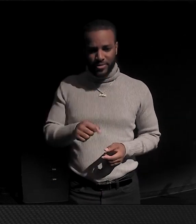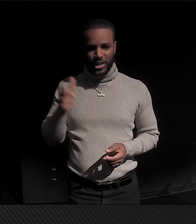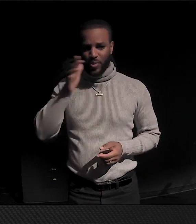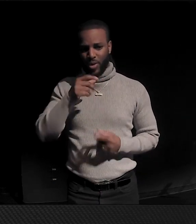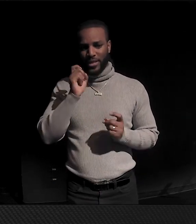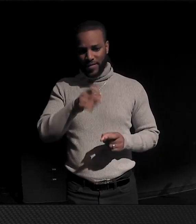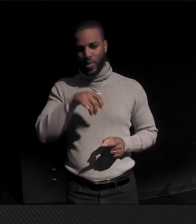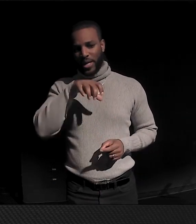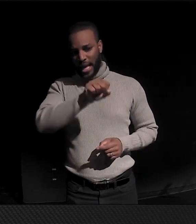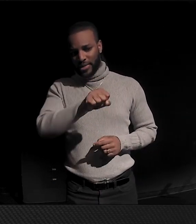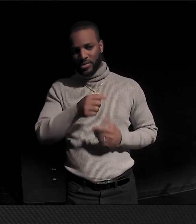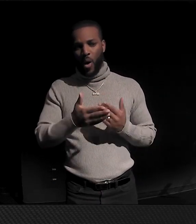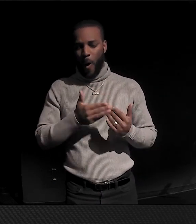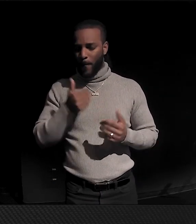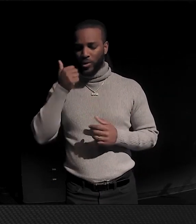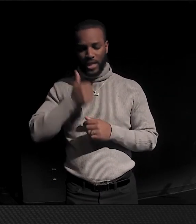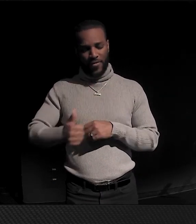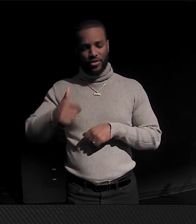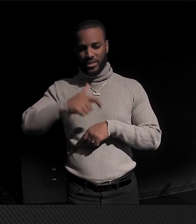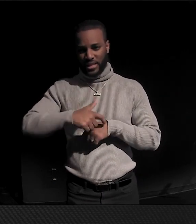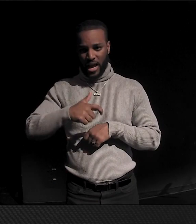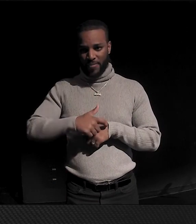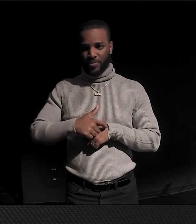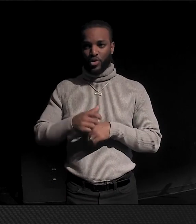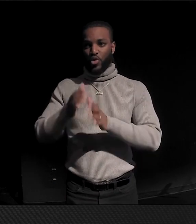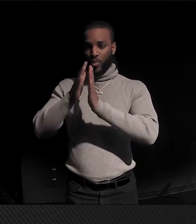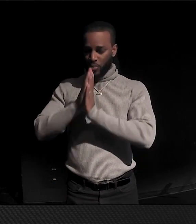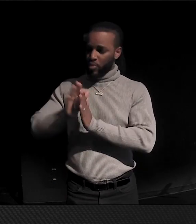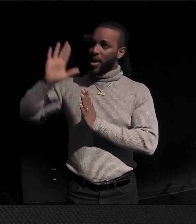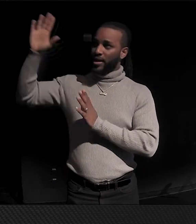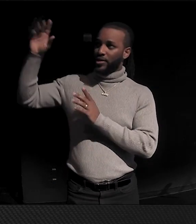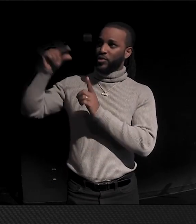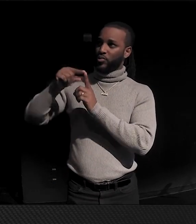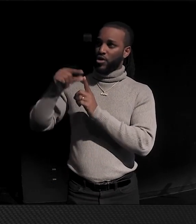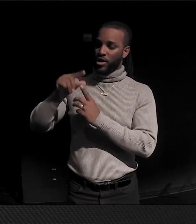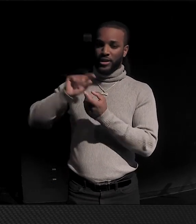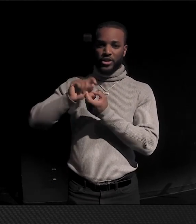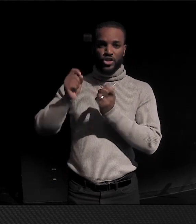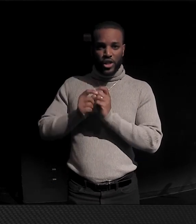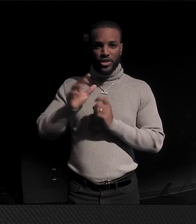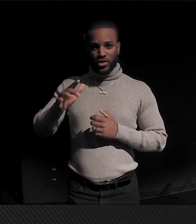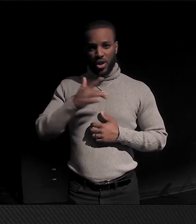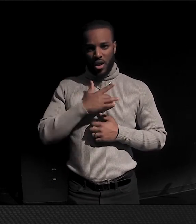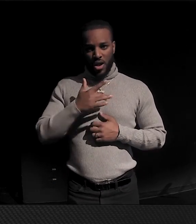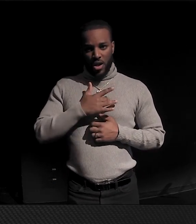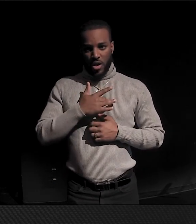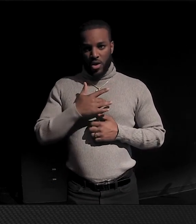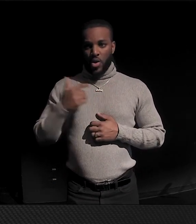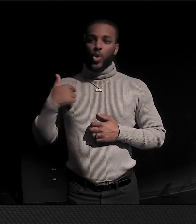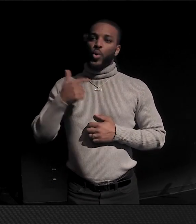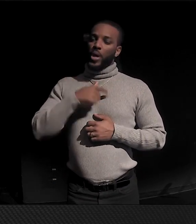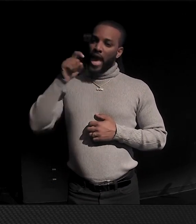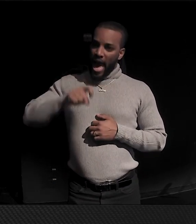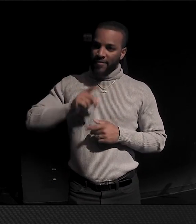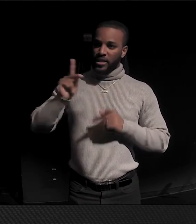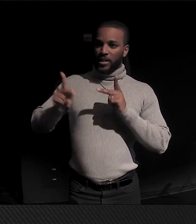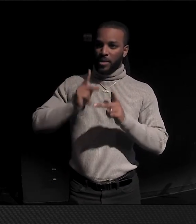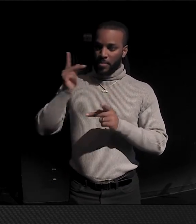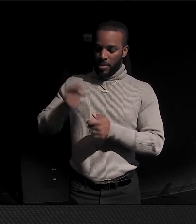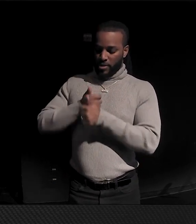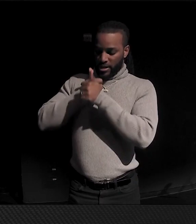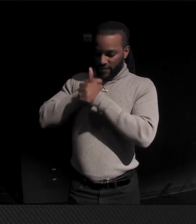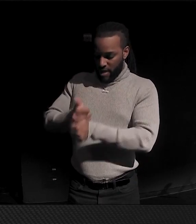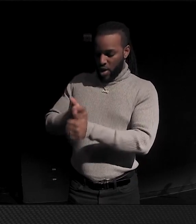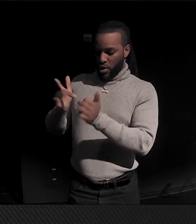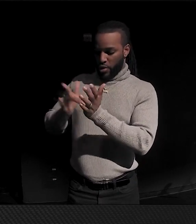time. You pray his word back to him. Man, it changes your heart. We have to be people that are scripture